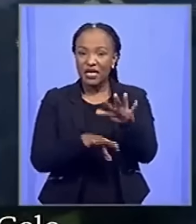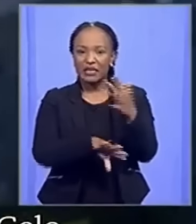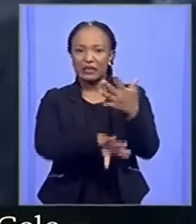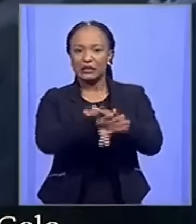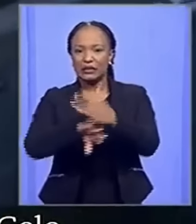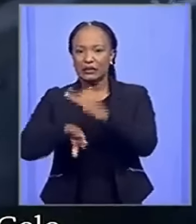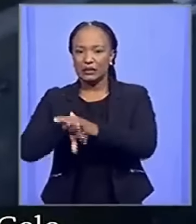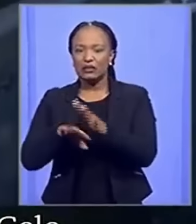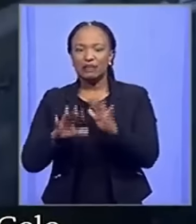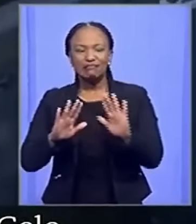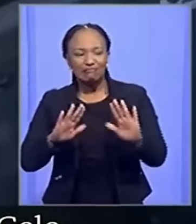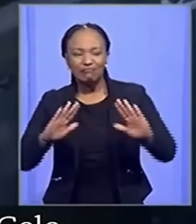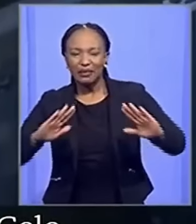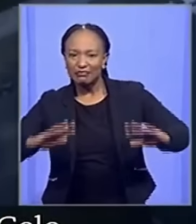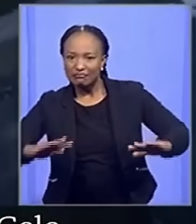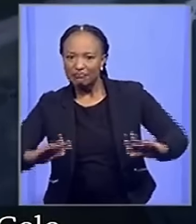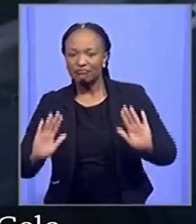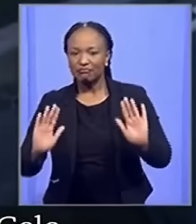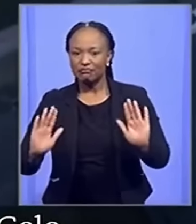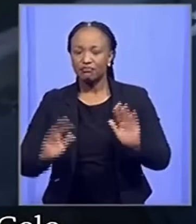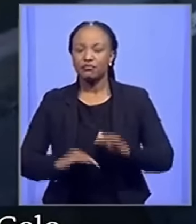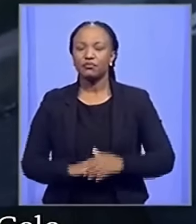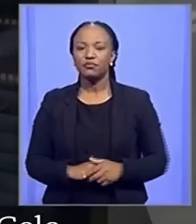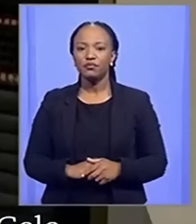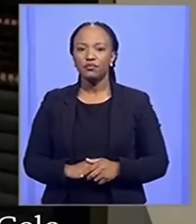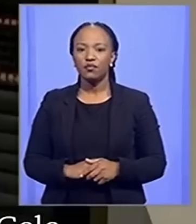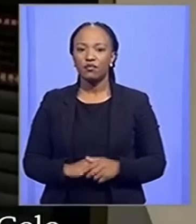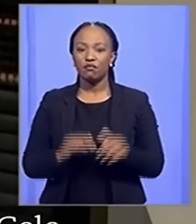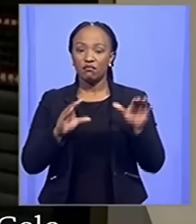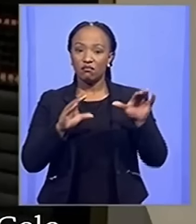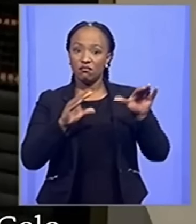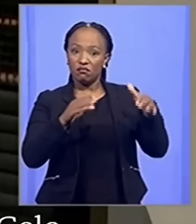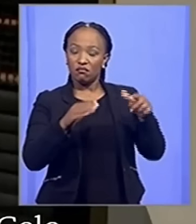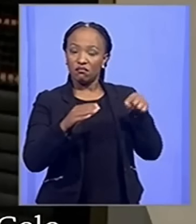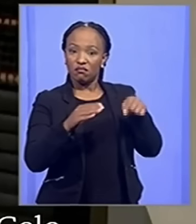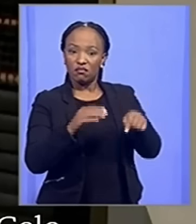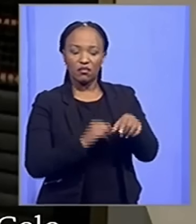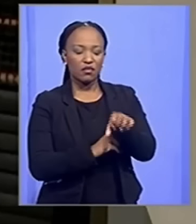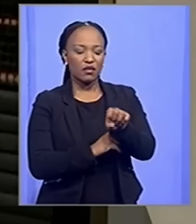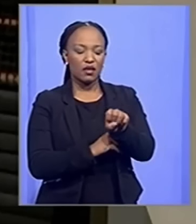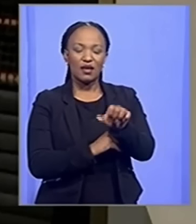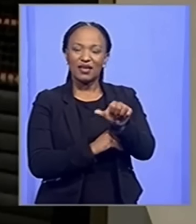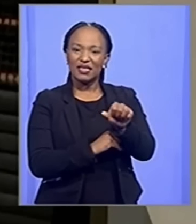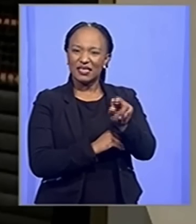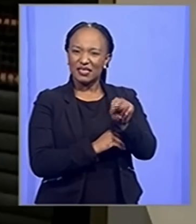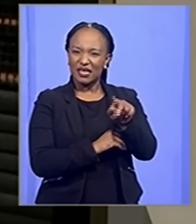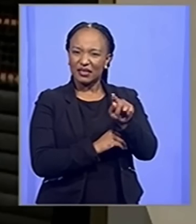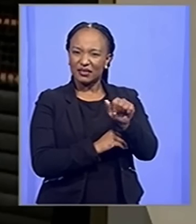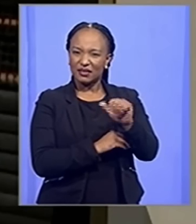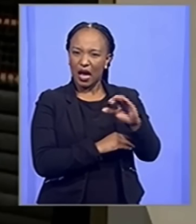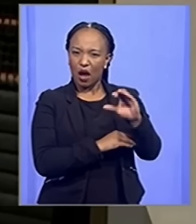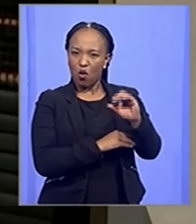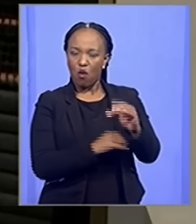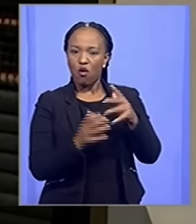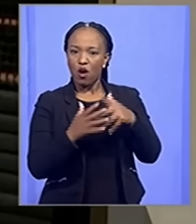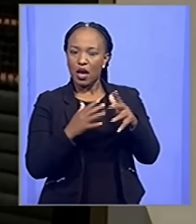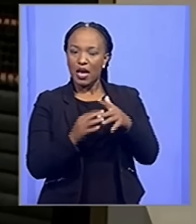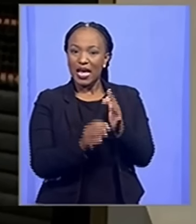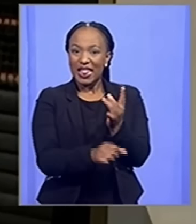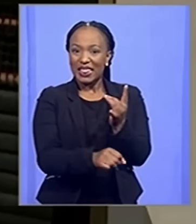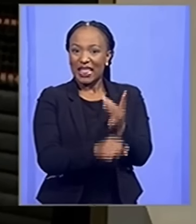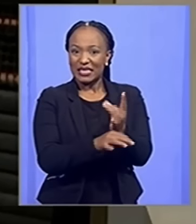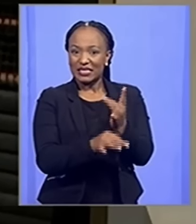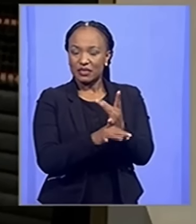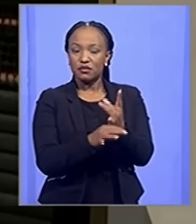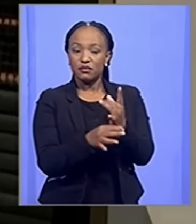a ritibale. Sandako is working hard to suppress any element of the taxi violence. We are working together with